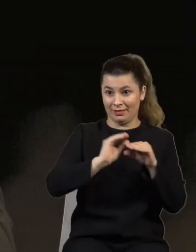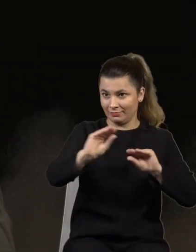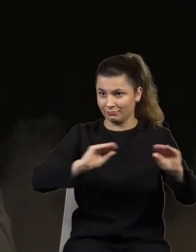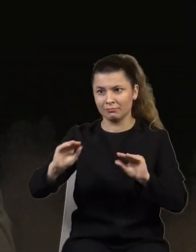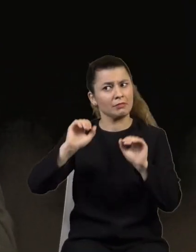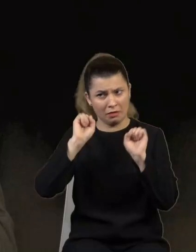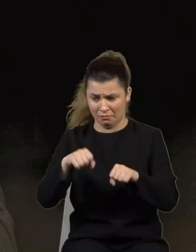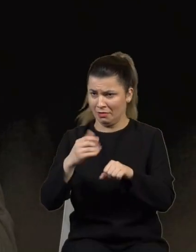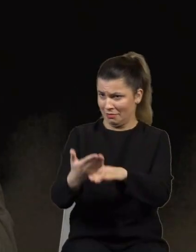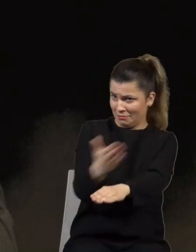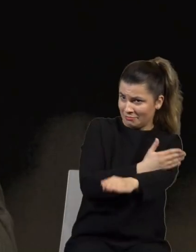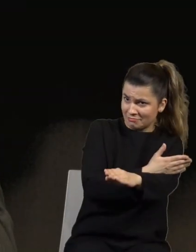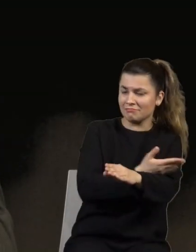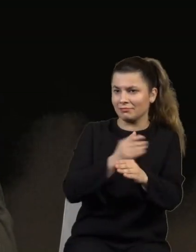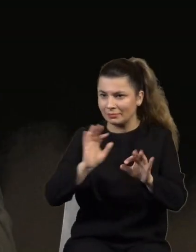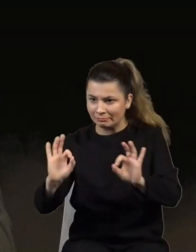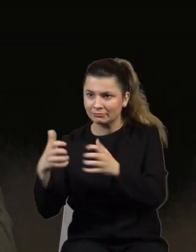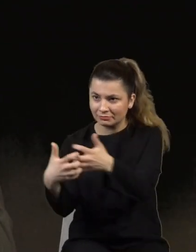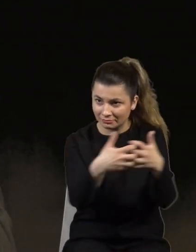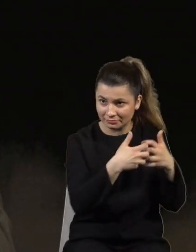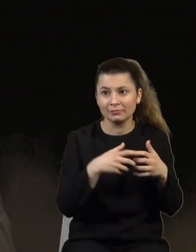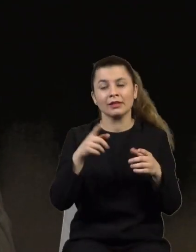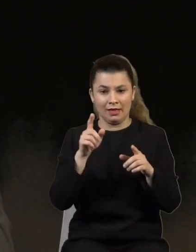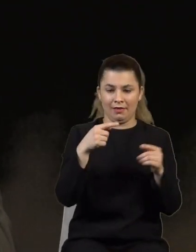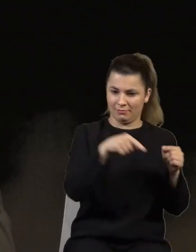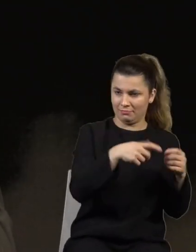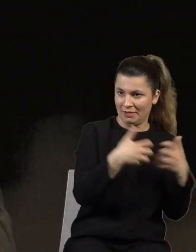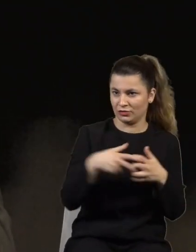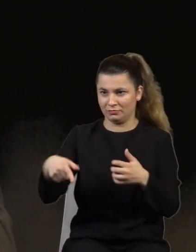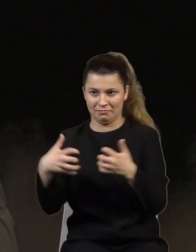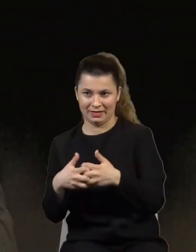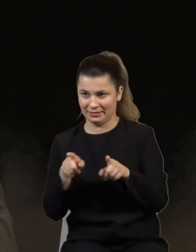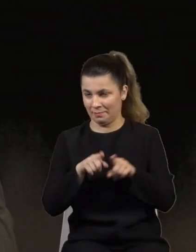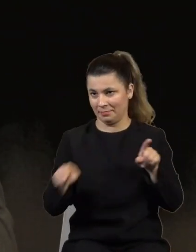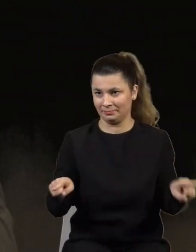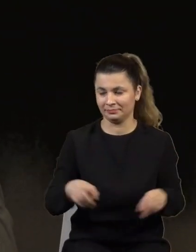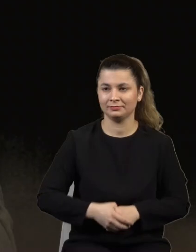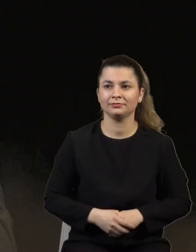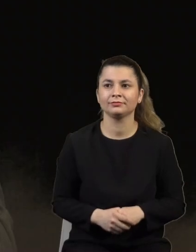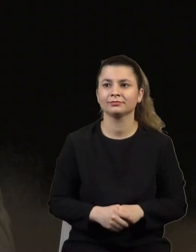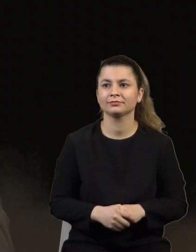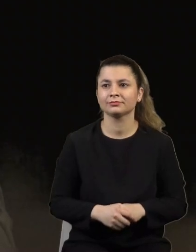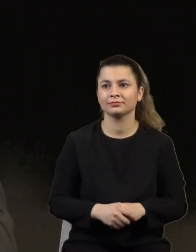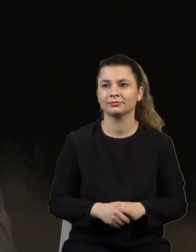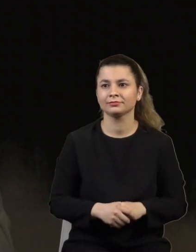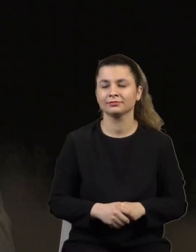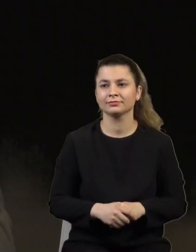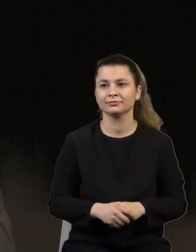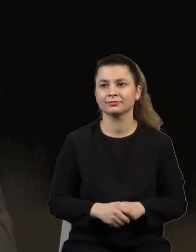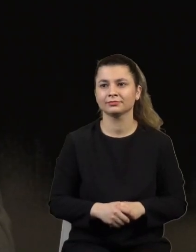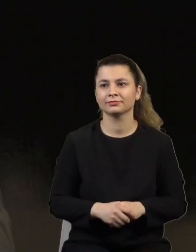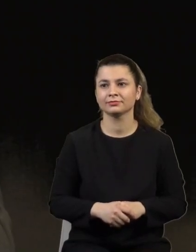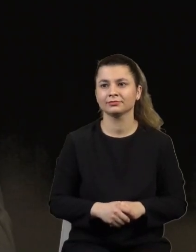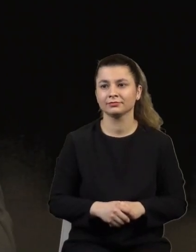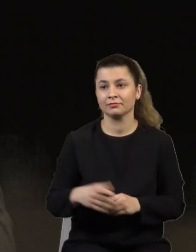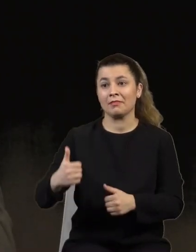areas with a military context, within a security context, and within also other resilient aspects which can